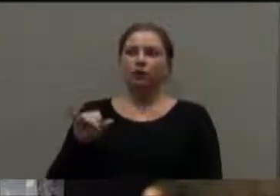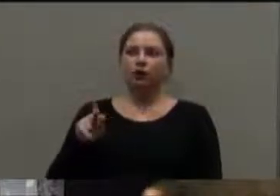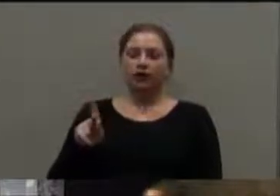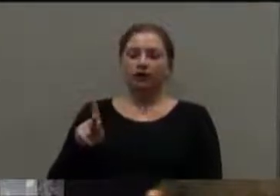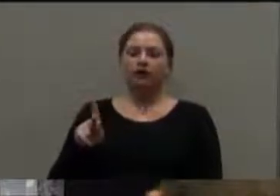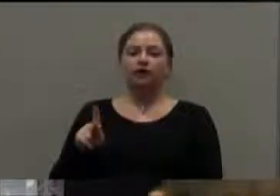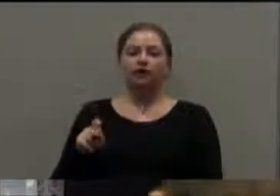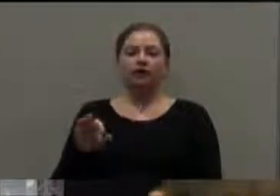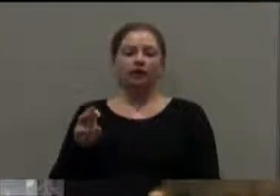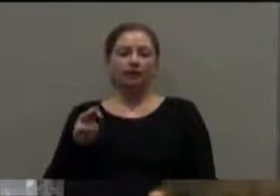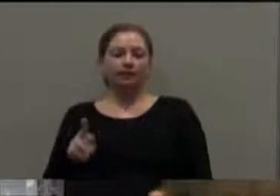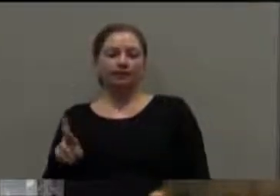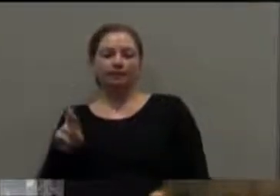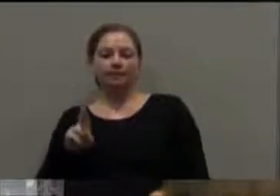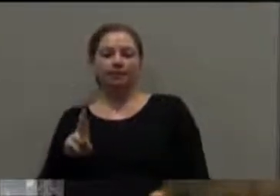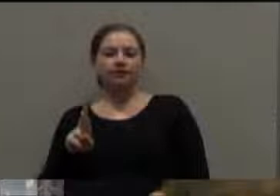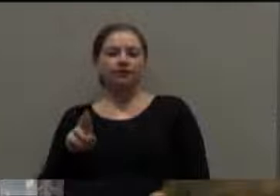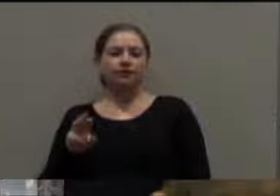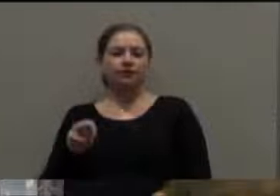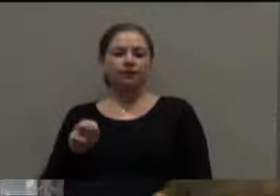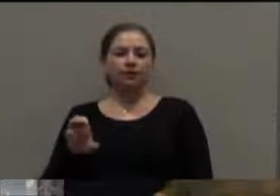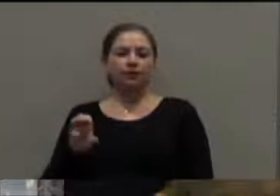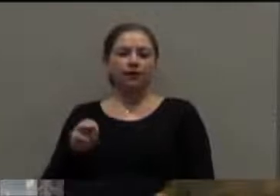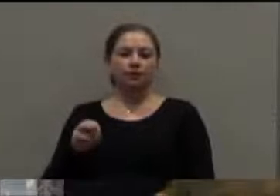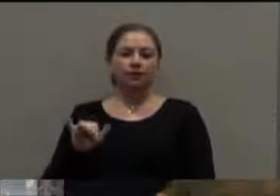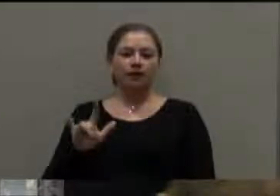Mr. McMillan votes for Dr. Jon Rysewyk.